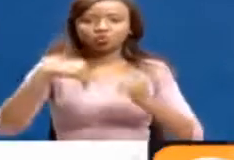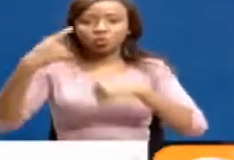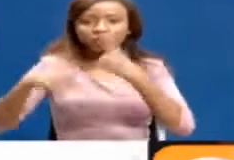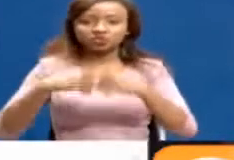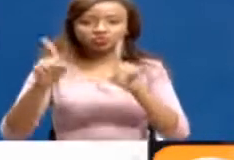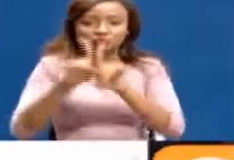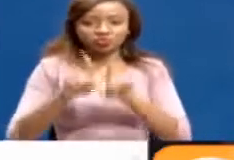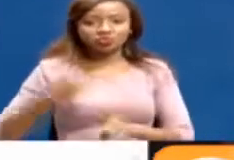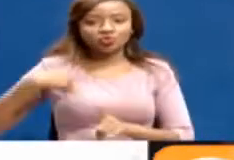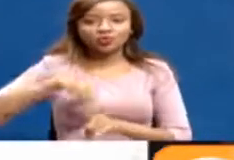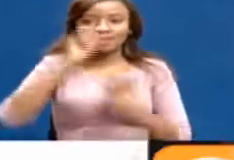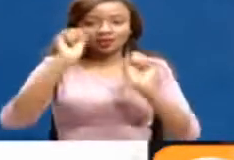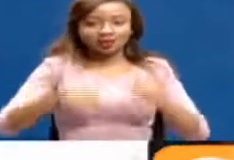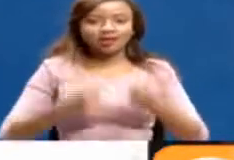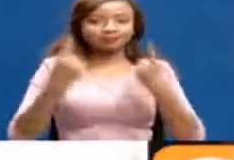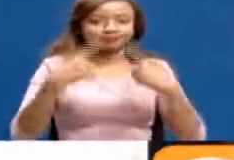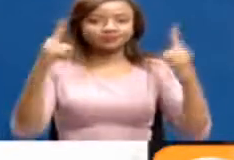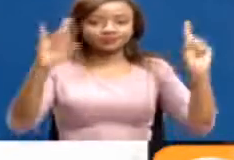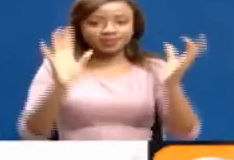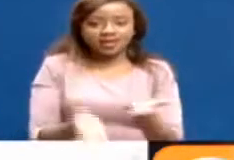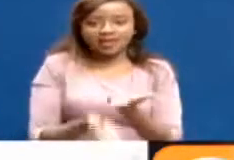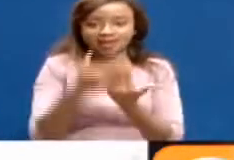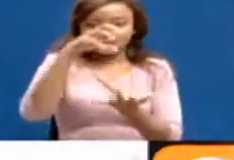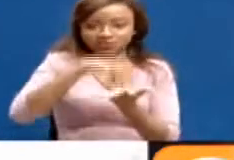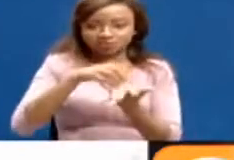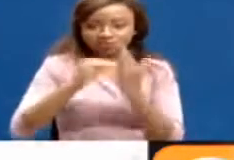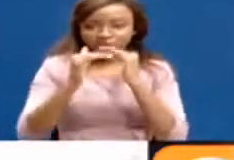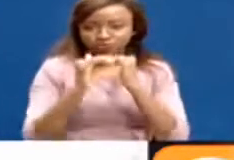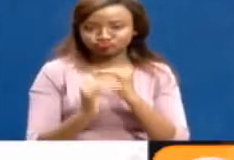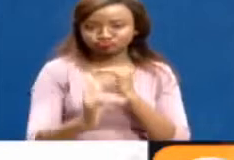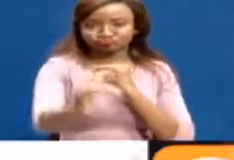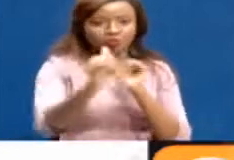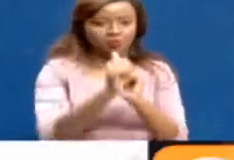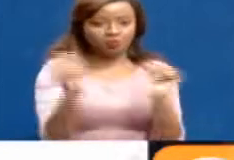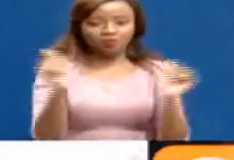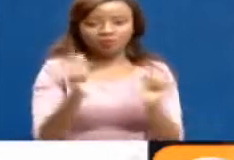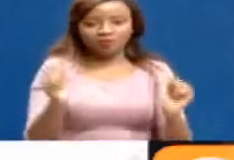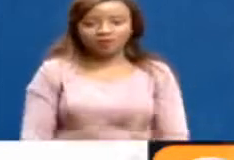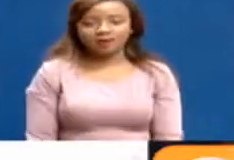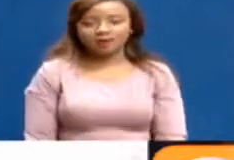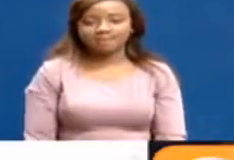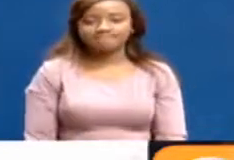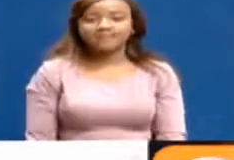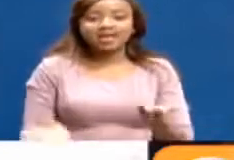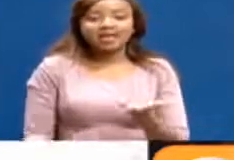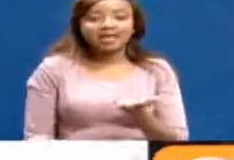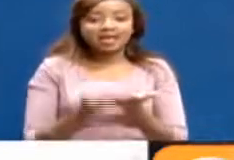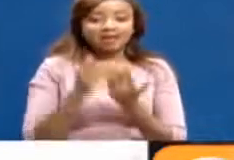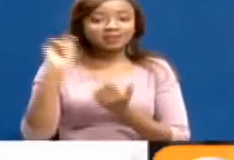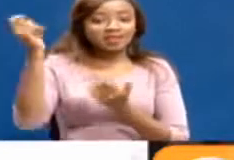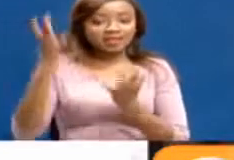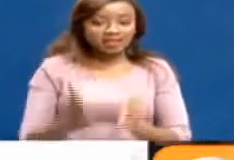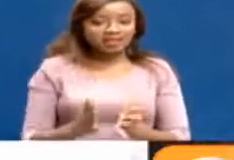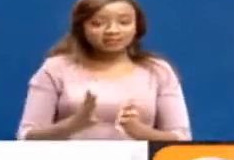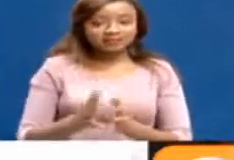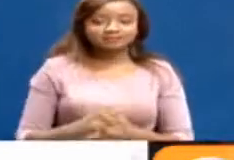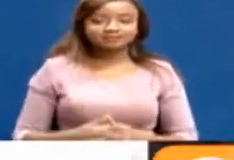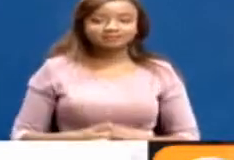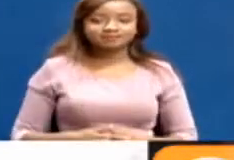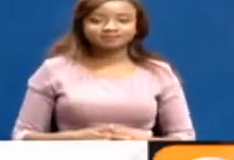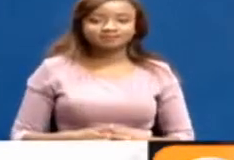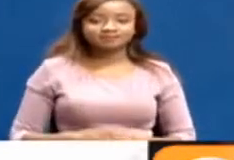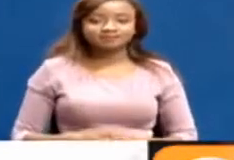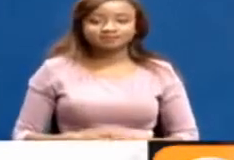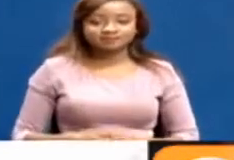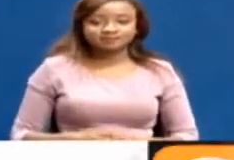us to be able to ameliorate the situation for most of the Kenyans, beyond the health interventions. And that's